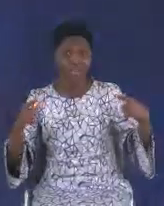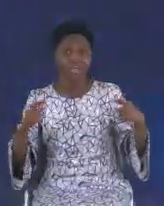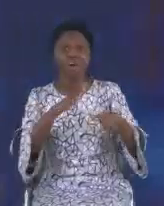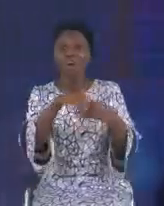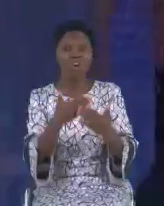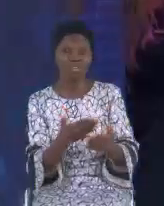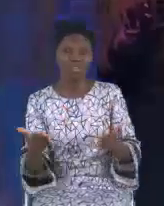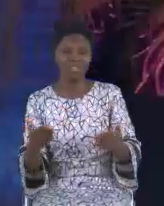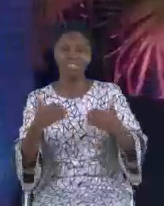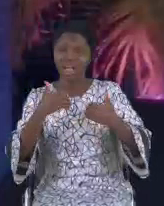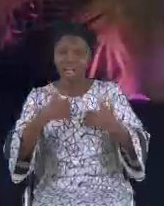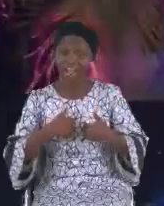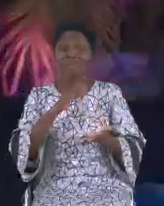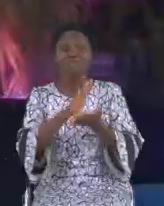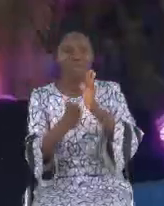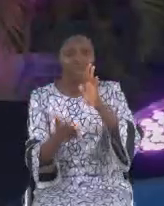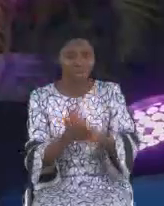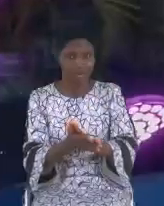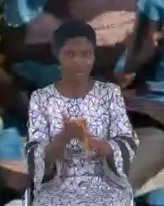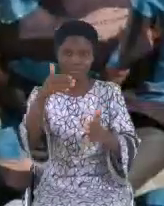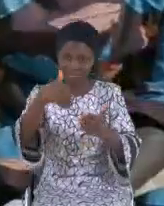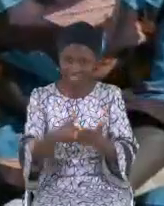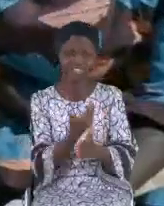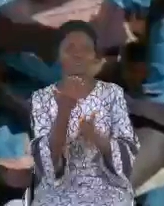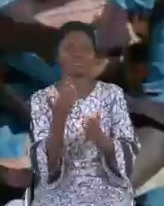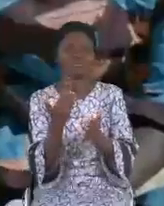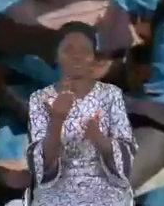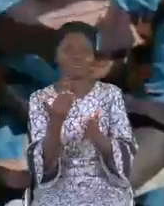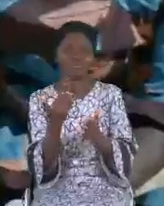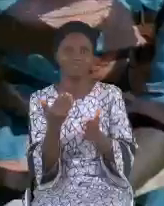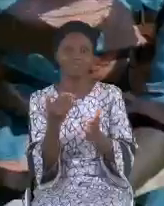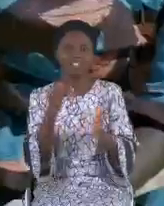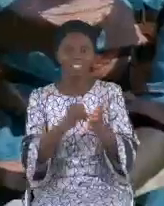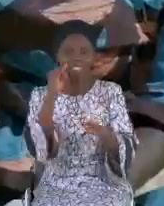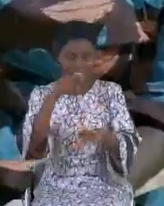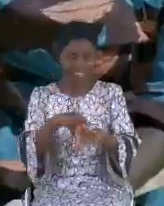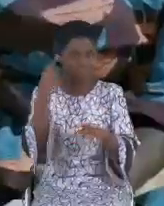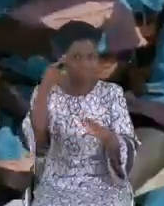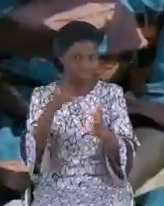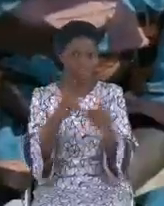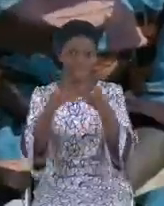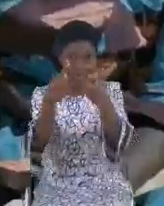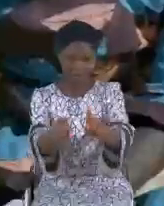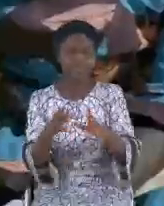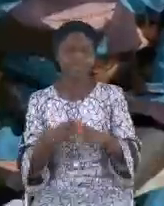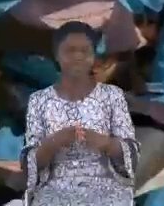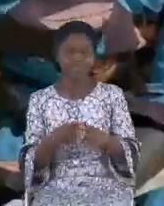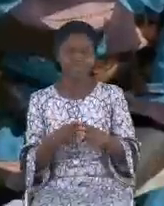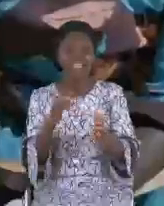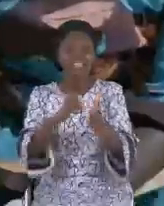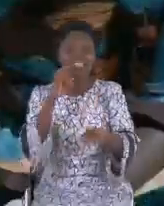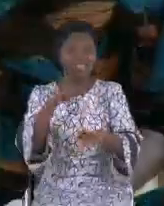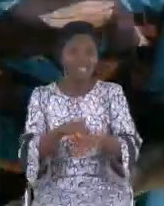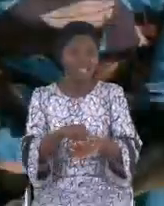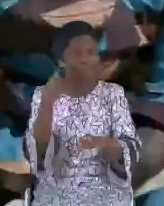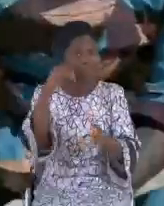have become new. It's time for it to happen. It's time for it